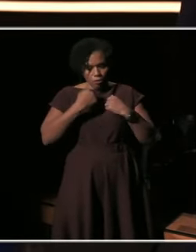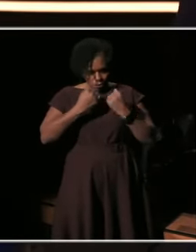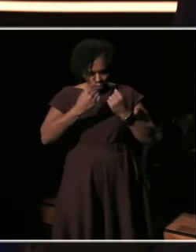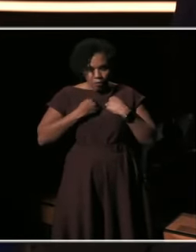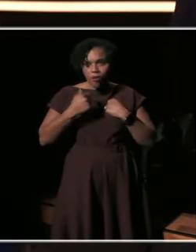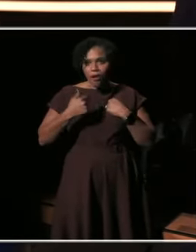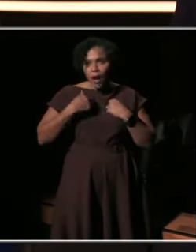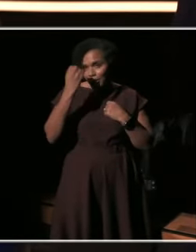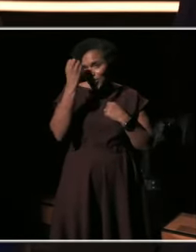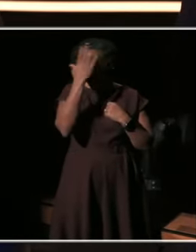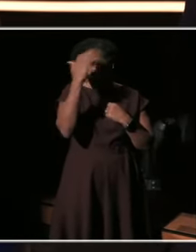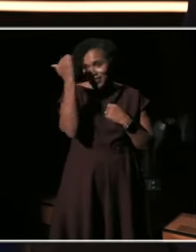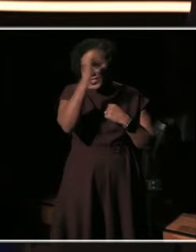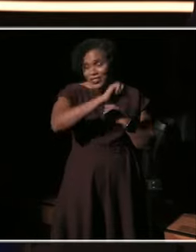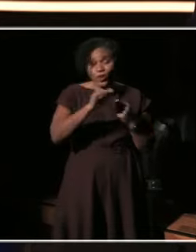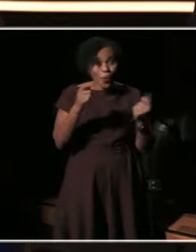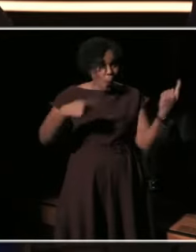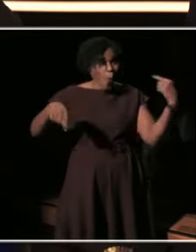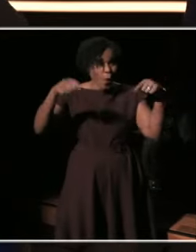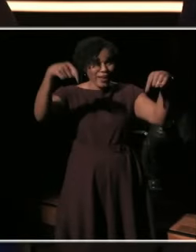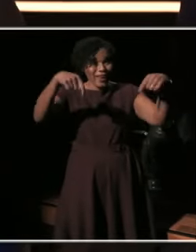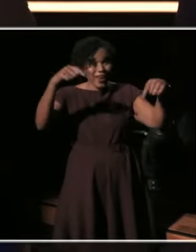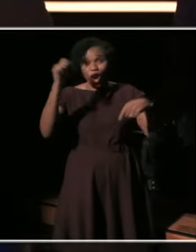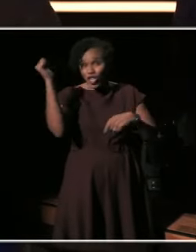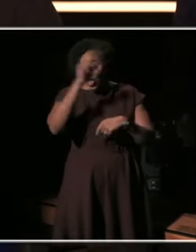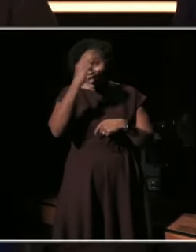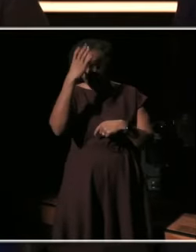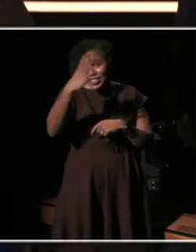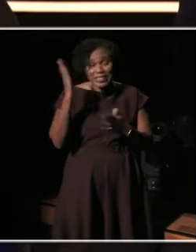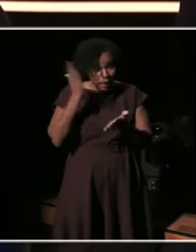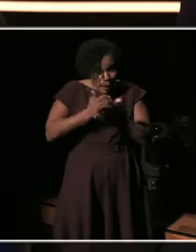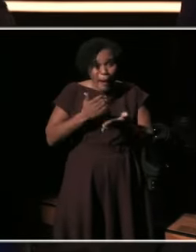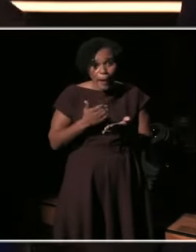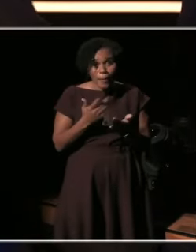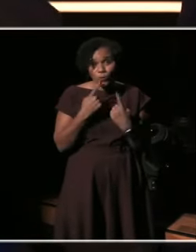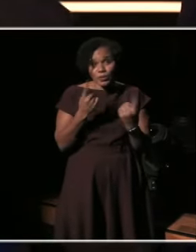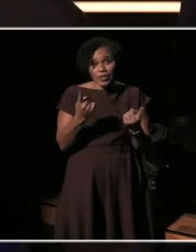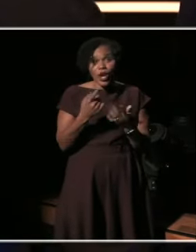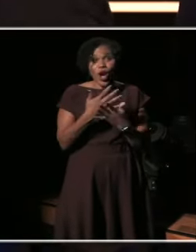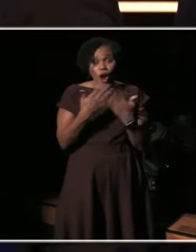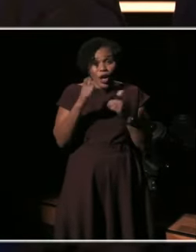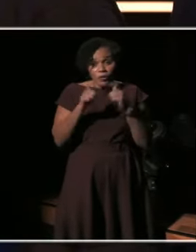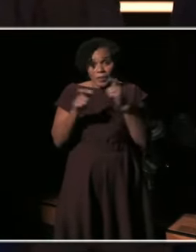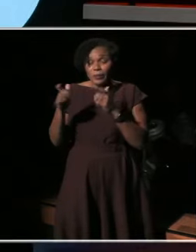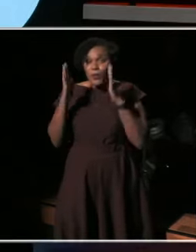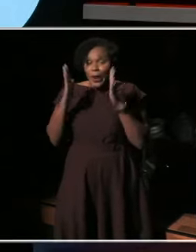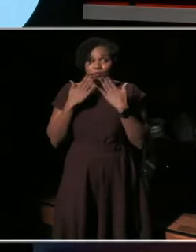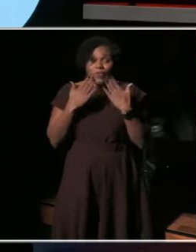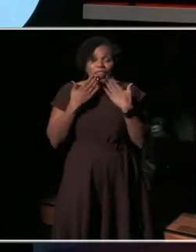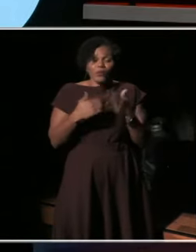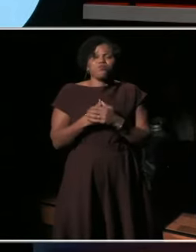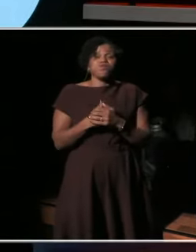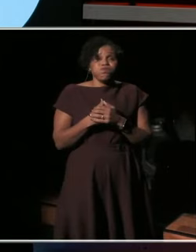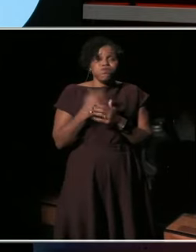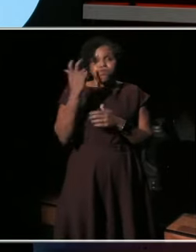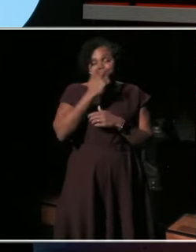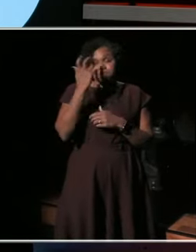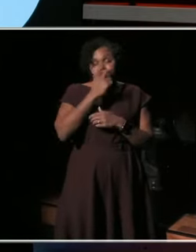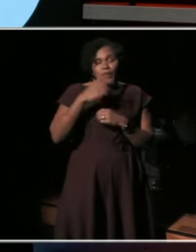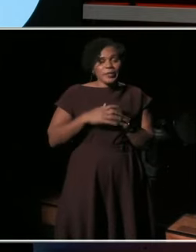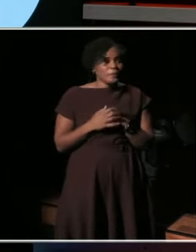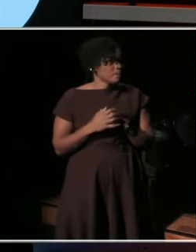And everybody in this room are geniuses, so I just wanted to say that, and we got a lot of people to thank. I definitely want to